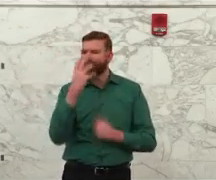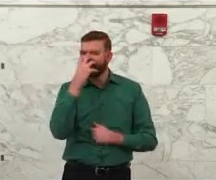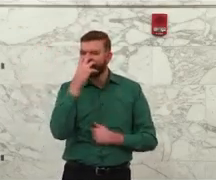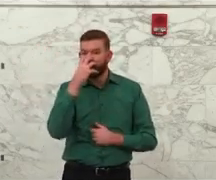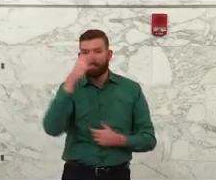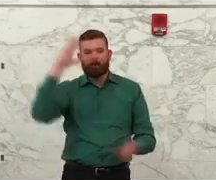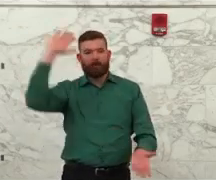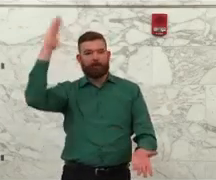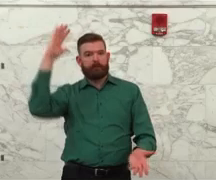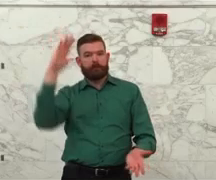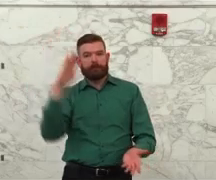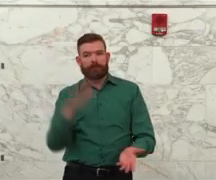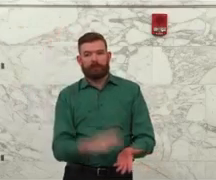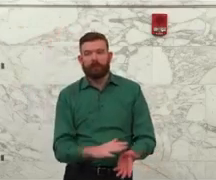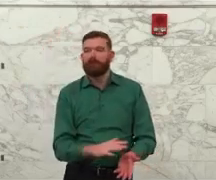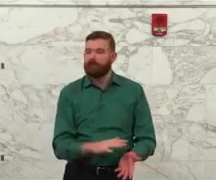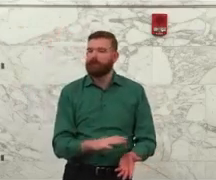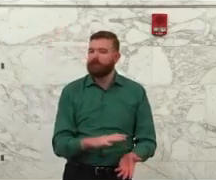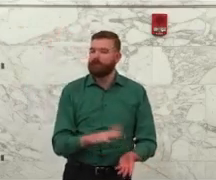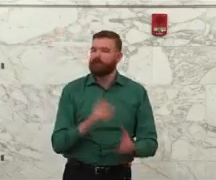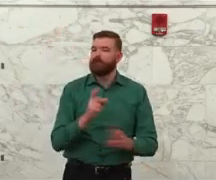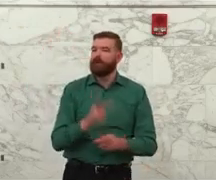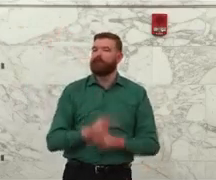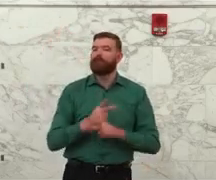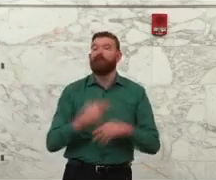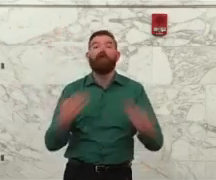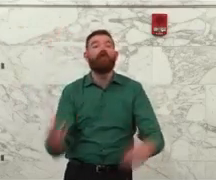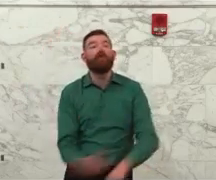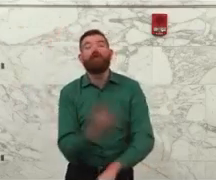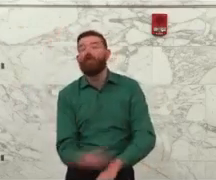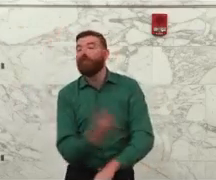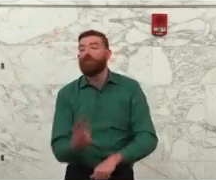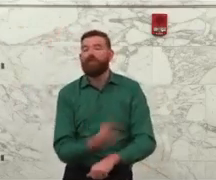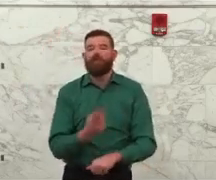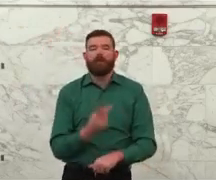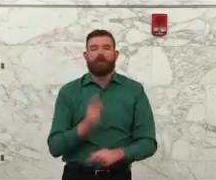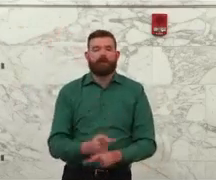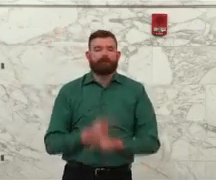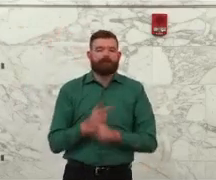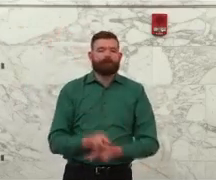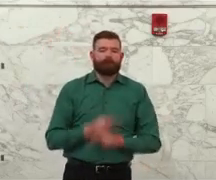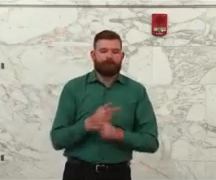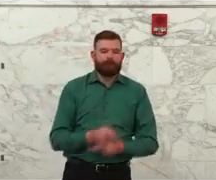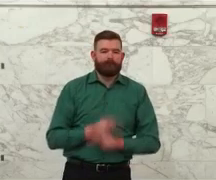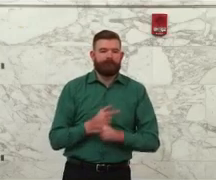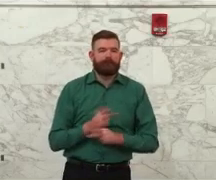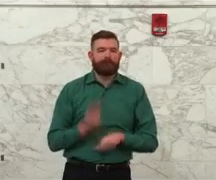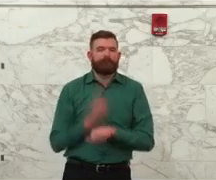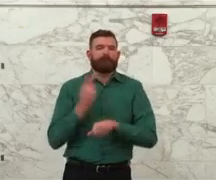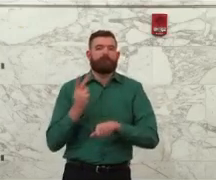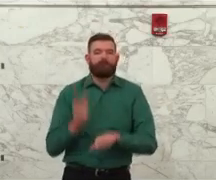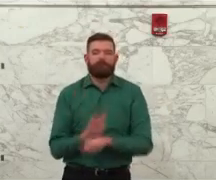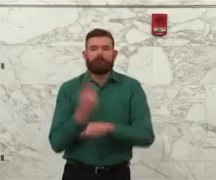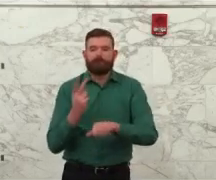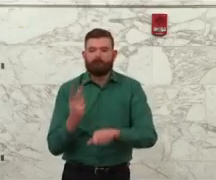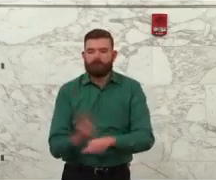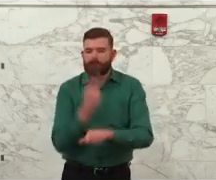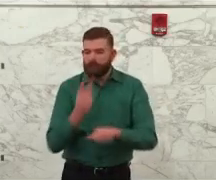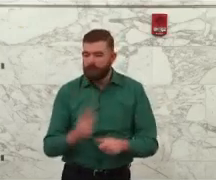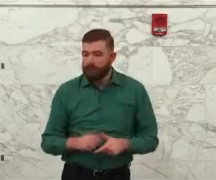Kevin Slavin from the Hospital Association, trying to figure out a way that we can use the inventories